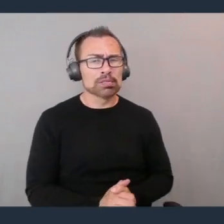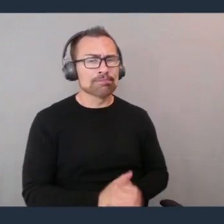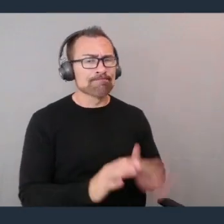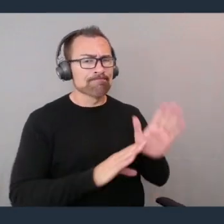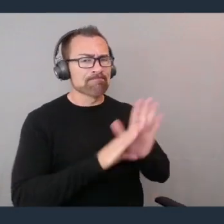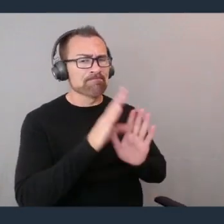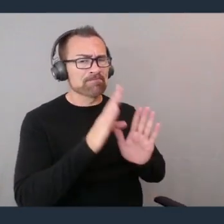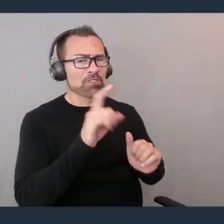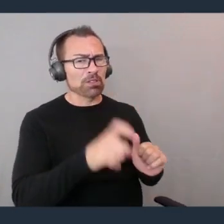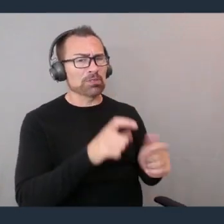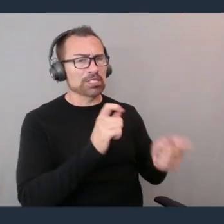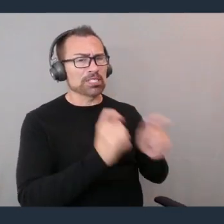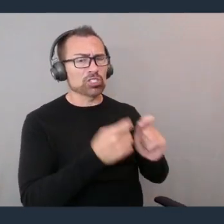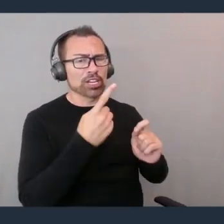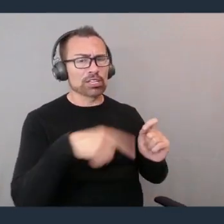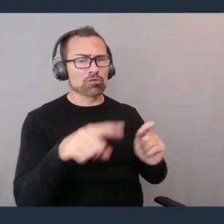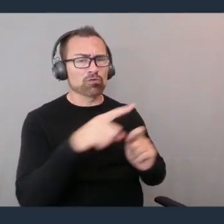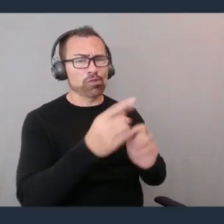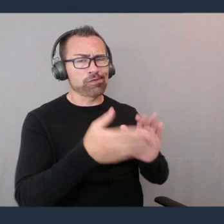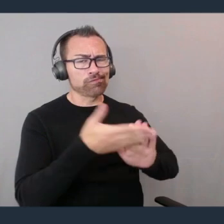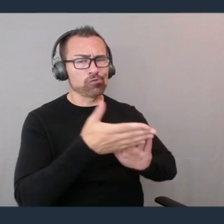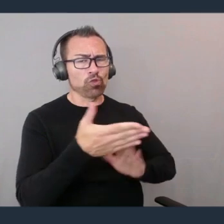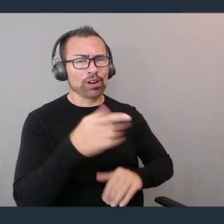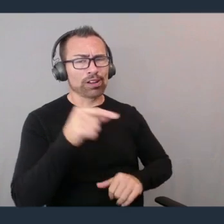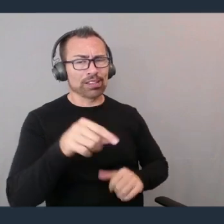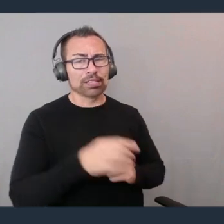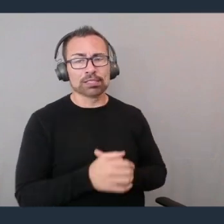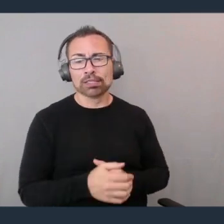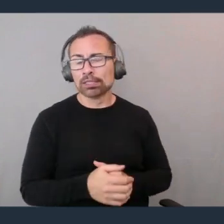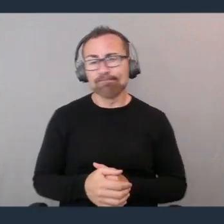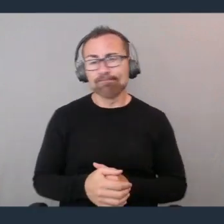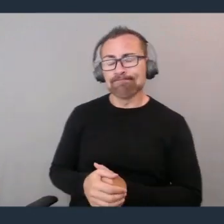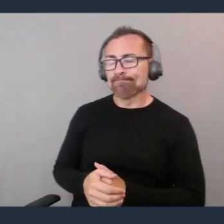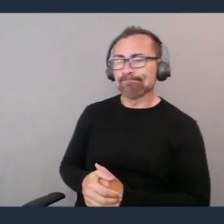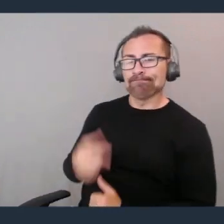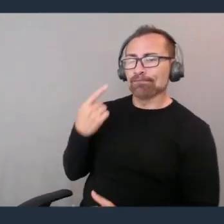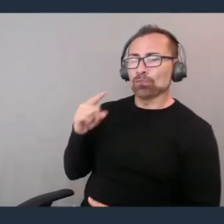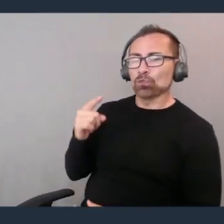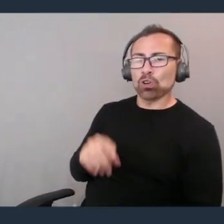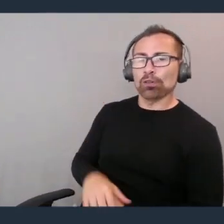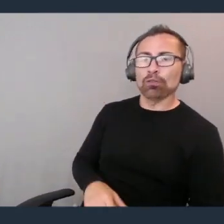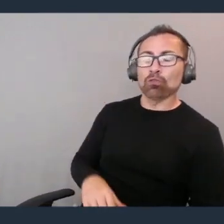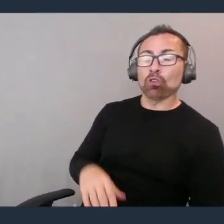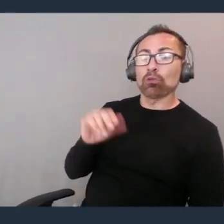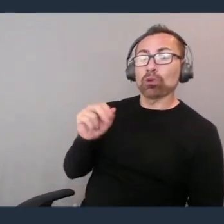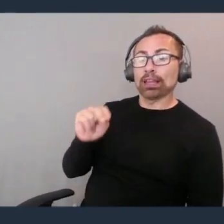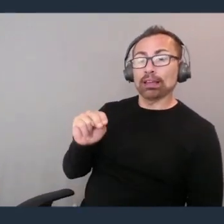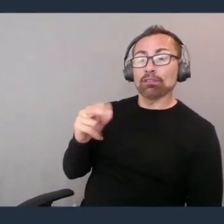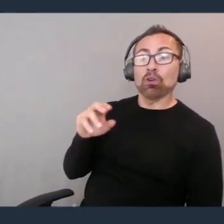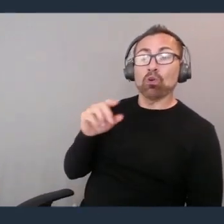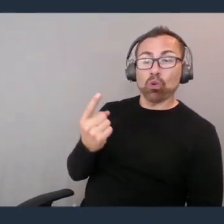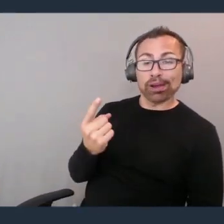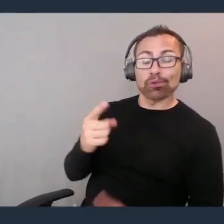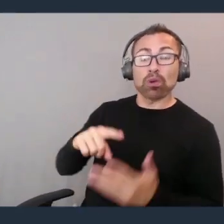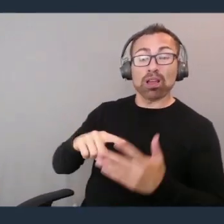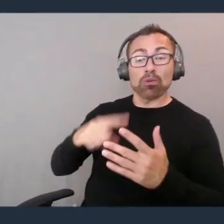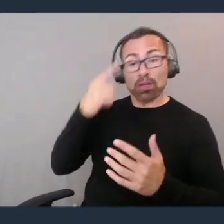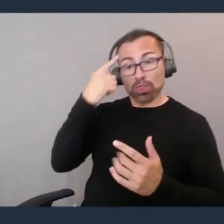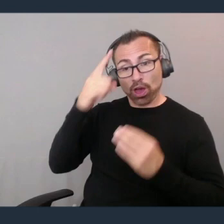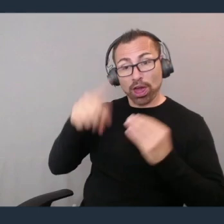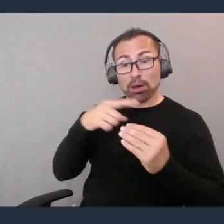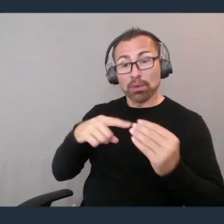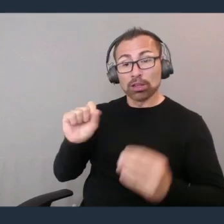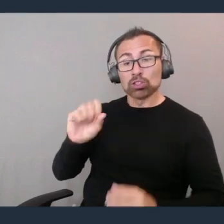to run on Inf2? No, the nice part is, so we, starting with Inf1, we thought about the software stack and we had been designing for ease of